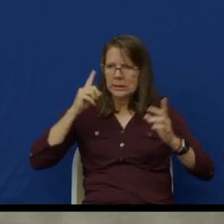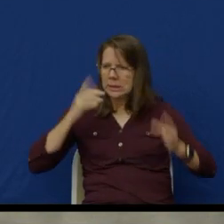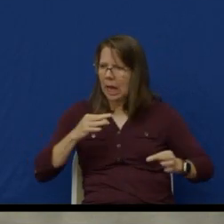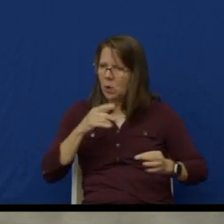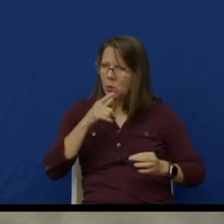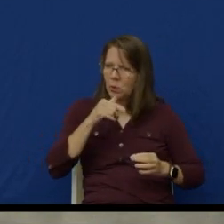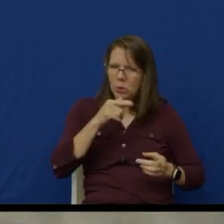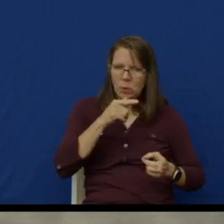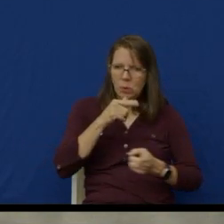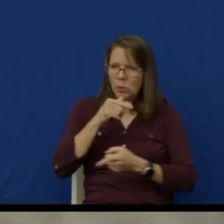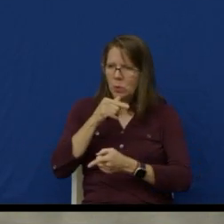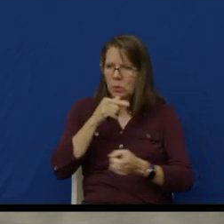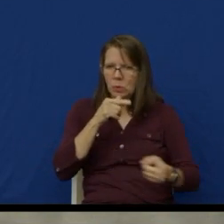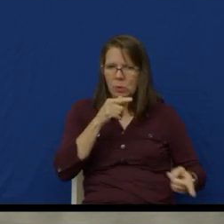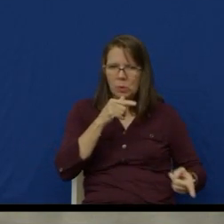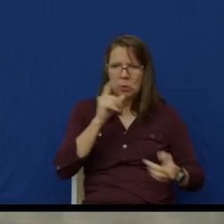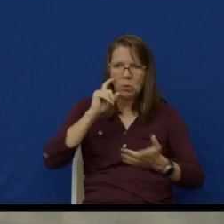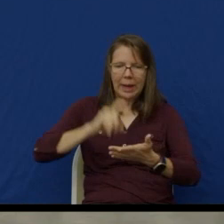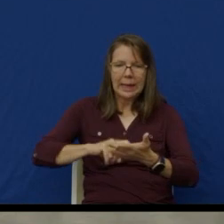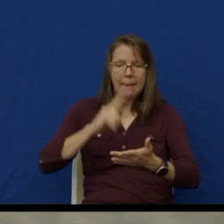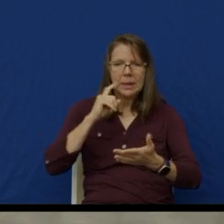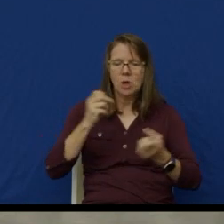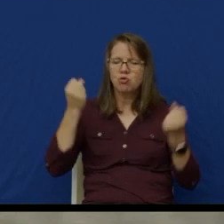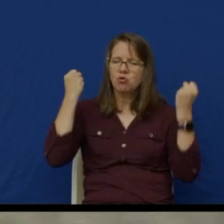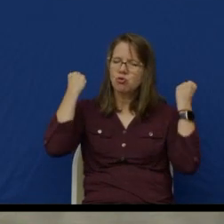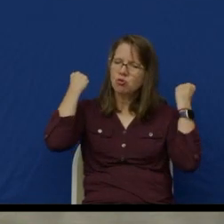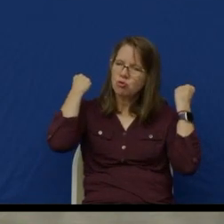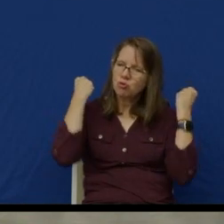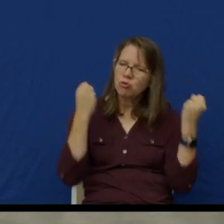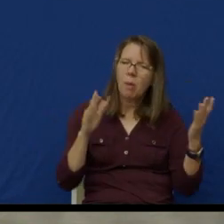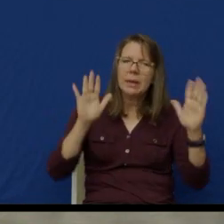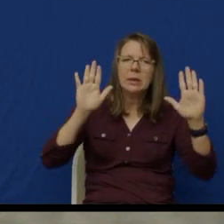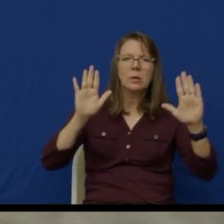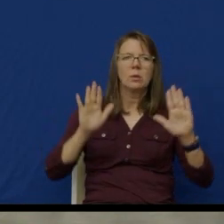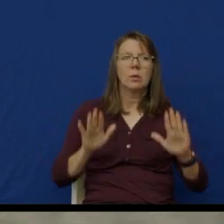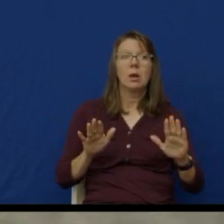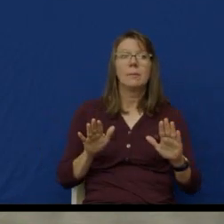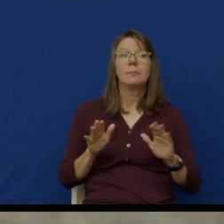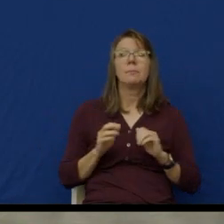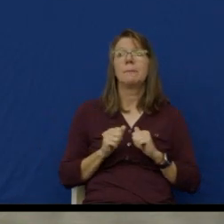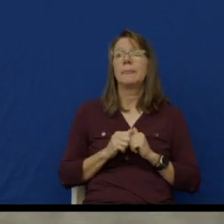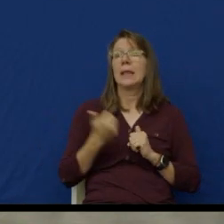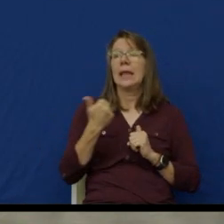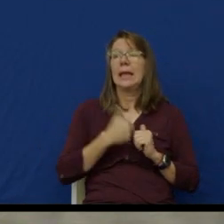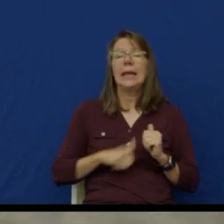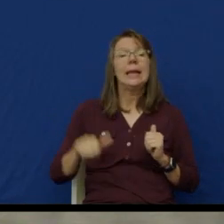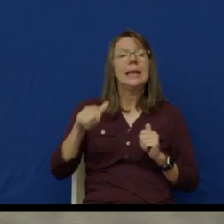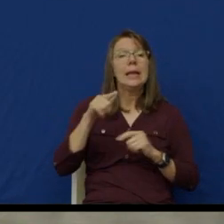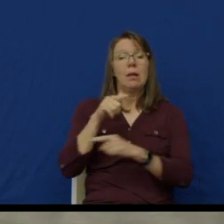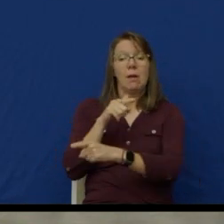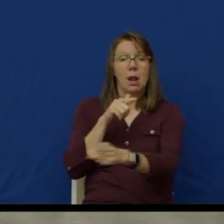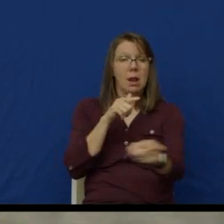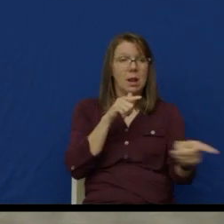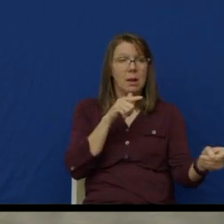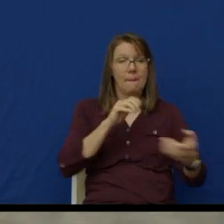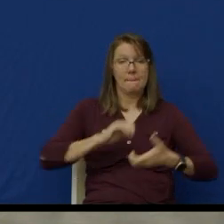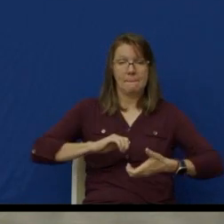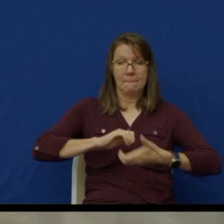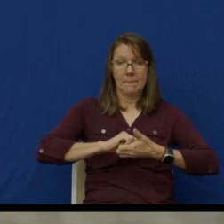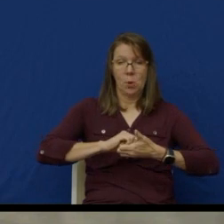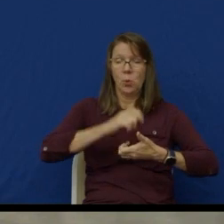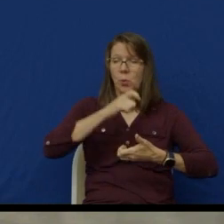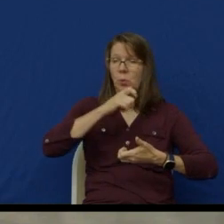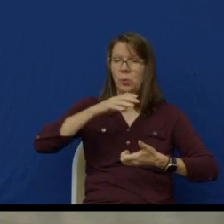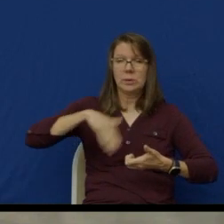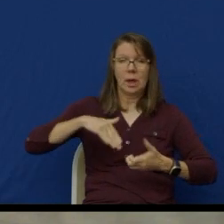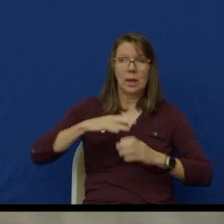because so many should be recognized. And for any and all who did not win this award this go, I do